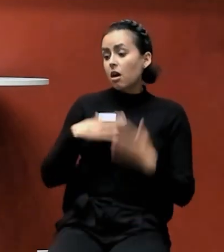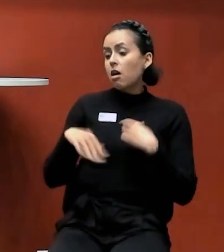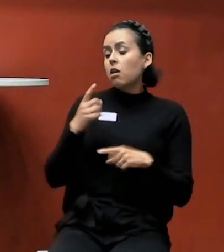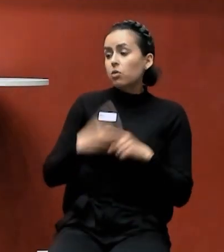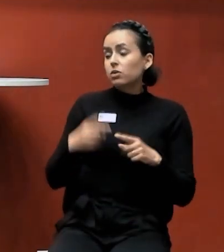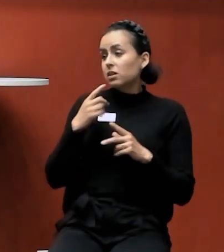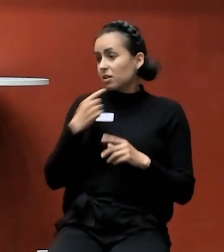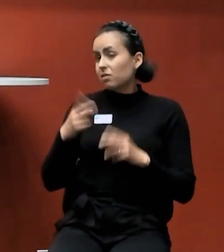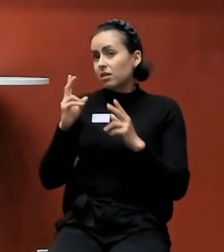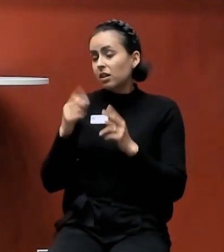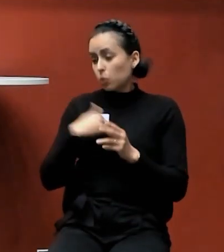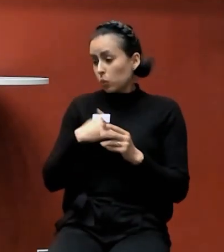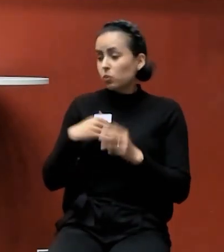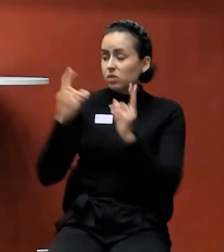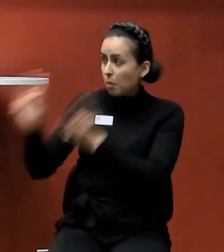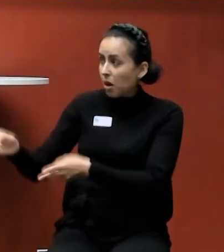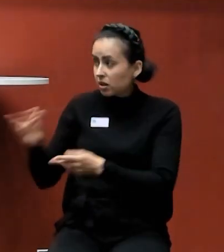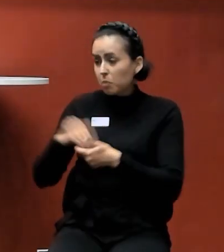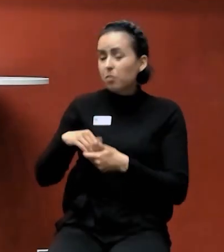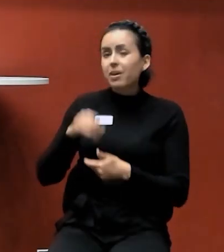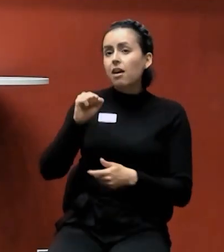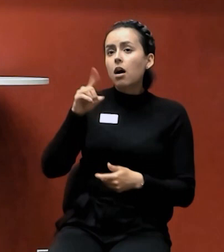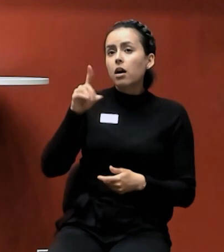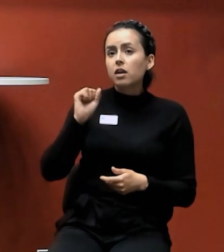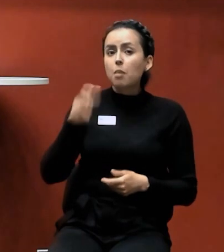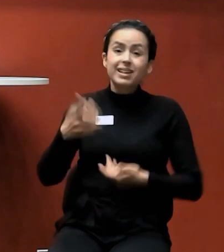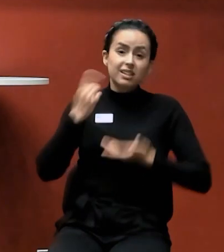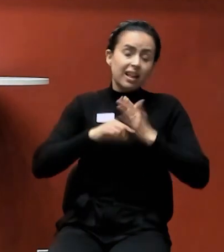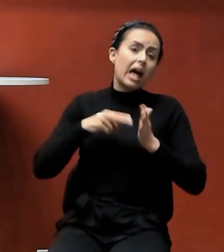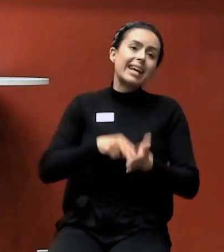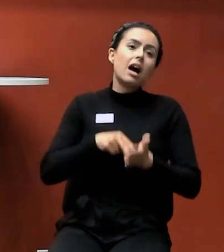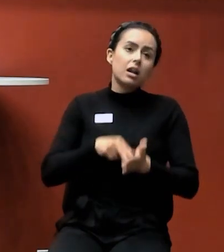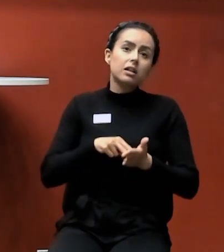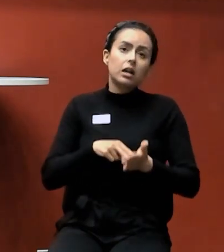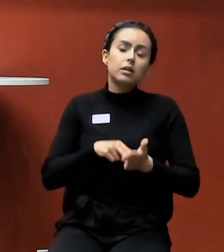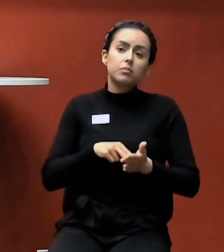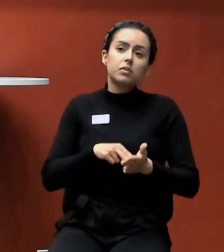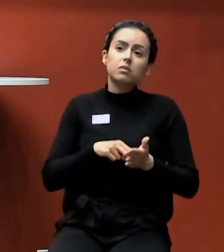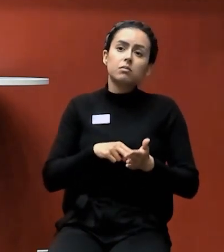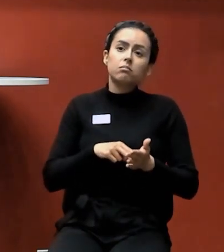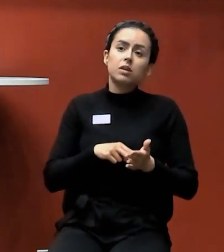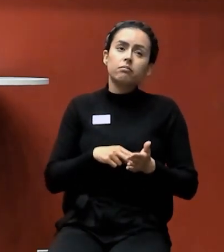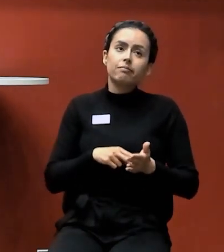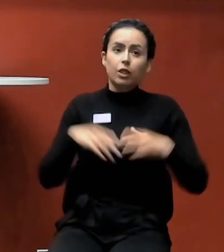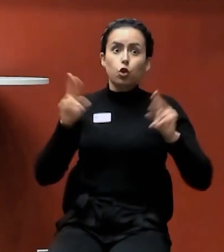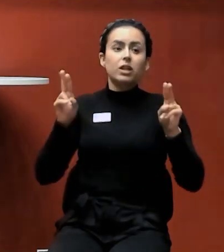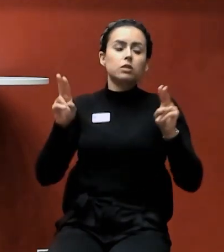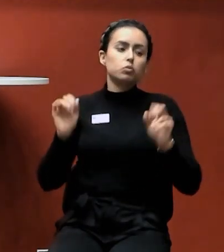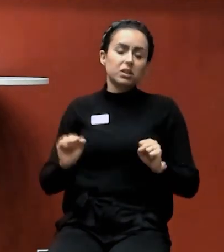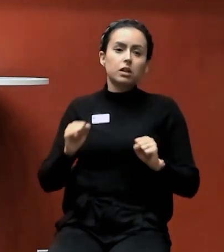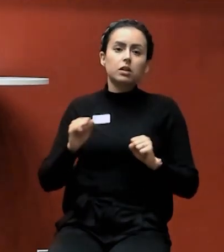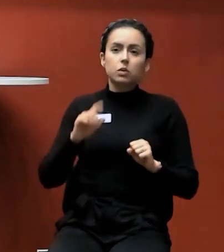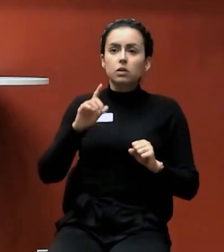way, that if you want to do something, we just have to accept the reality. It doesn't mean that we have to, like, accept that it's all